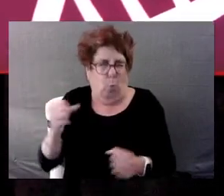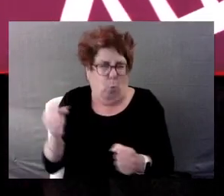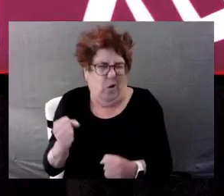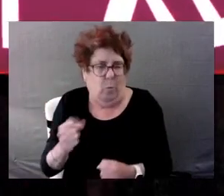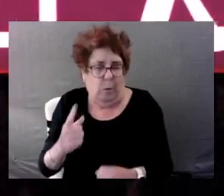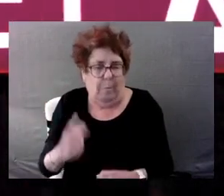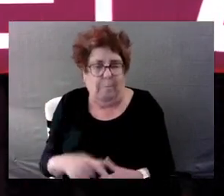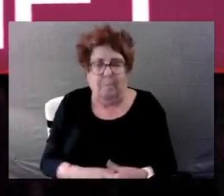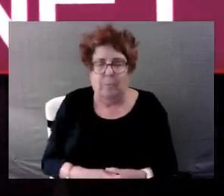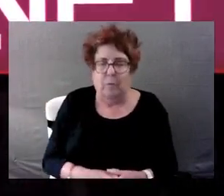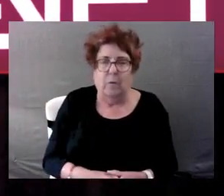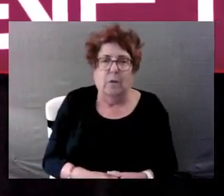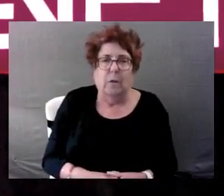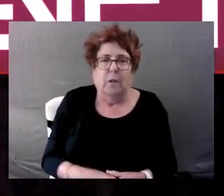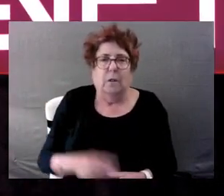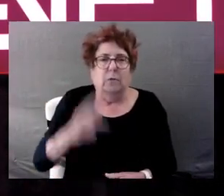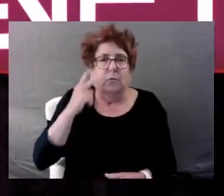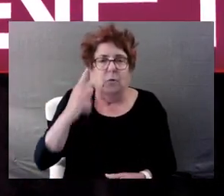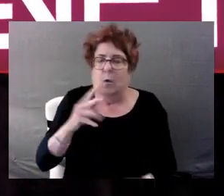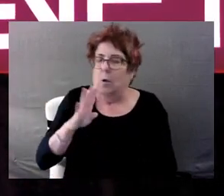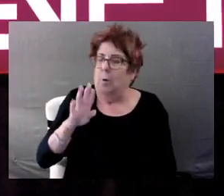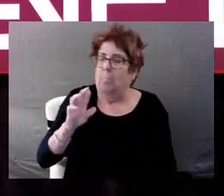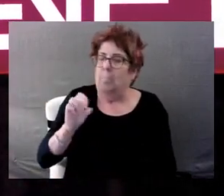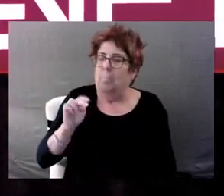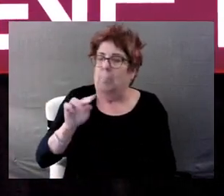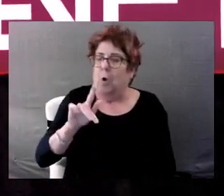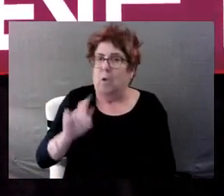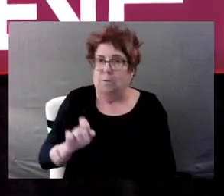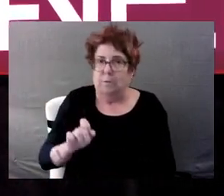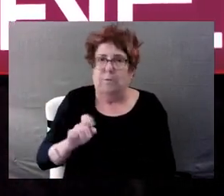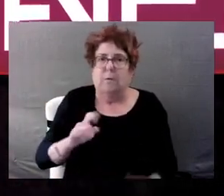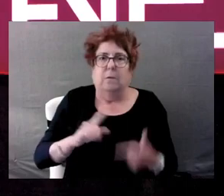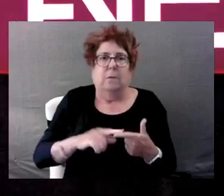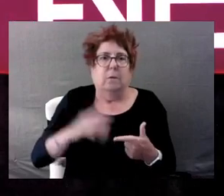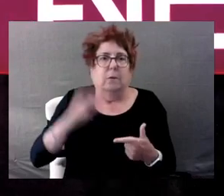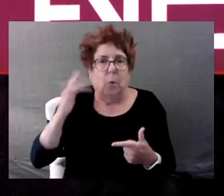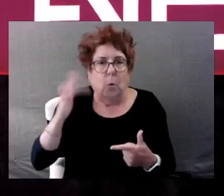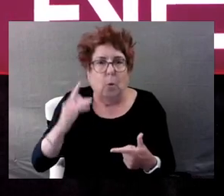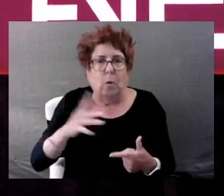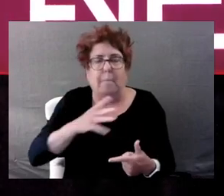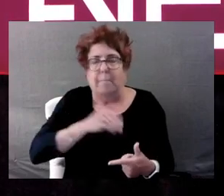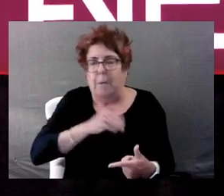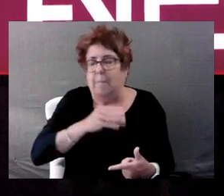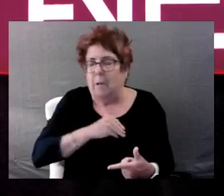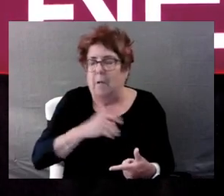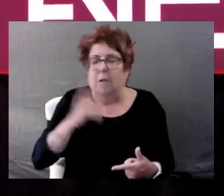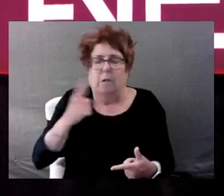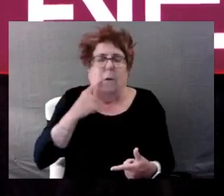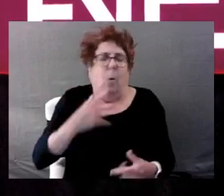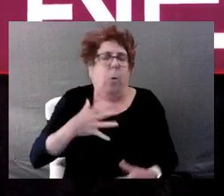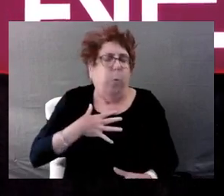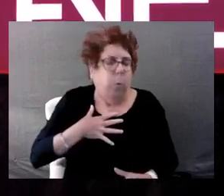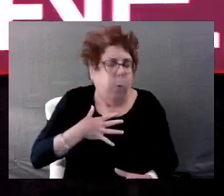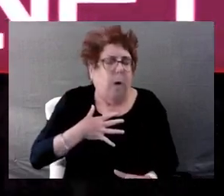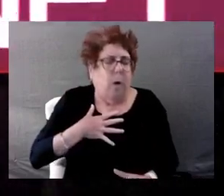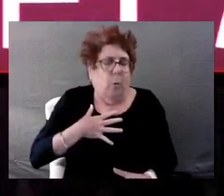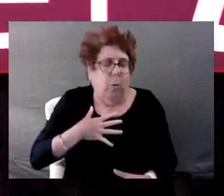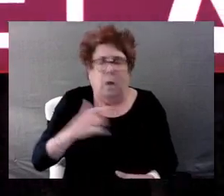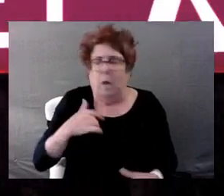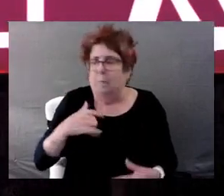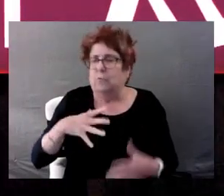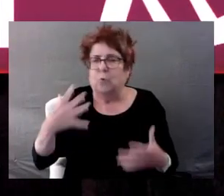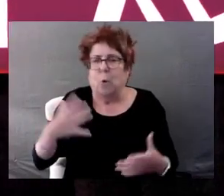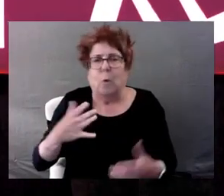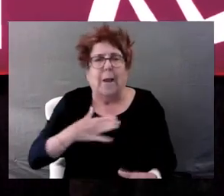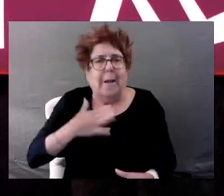bronze winner, the bronze and the gold winners, they were like, oh, I'm so glad that I made it. It was just hard, but I'm glad that I made it.